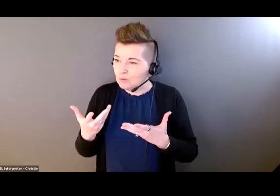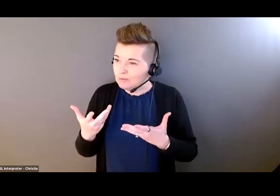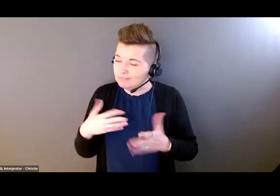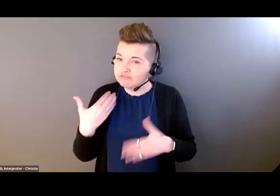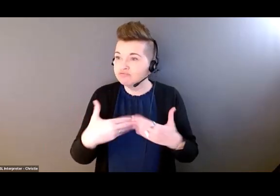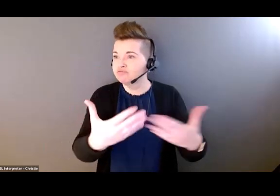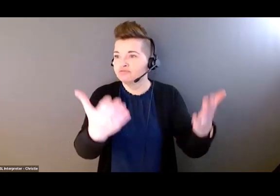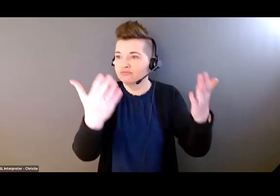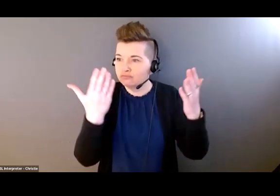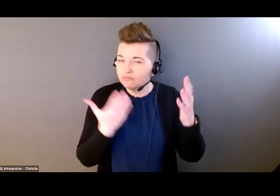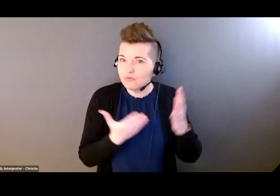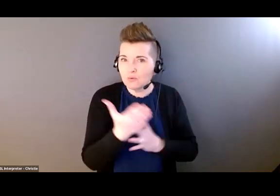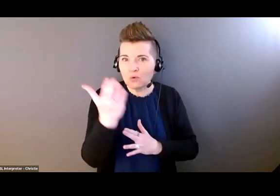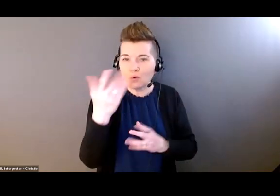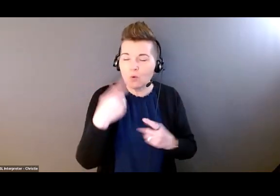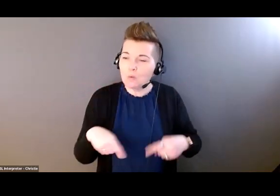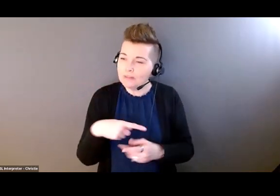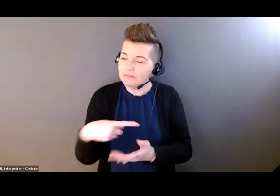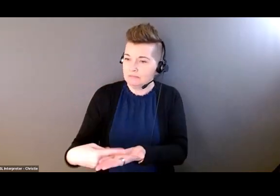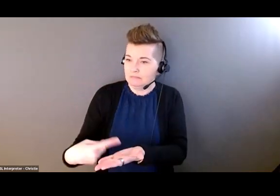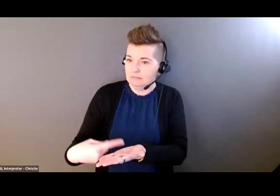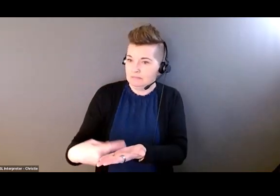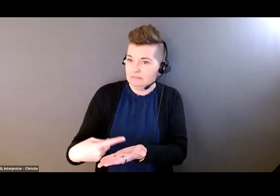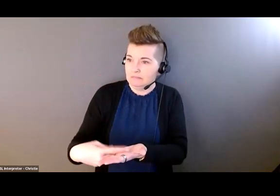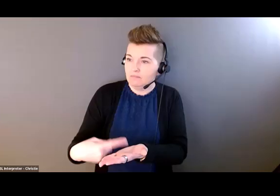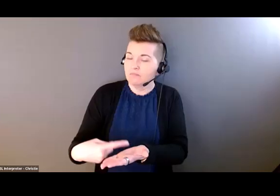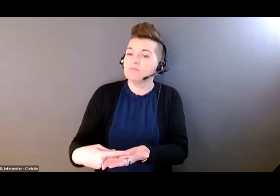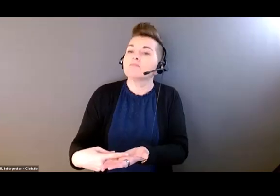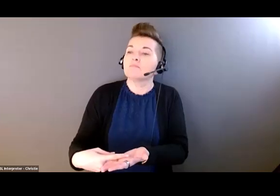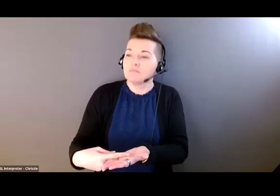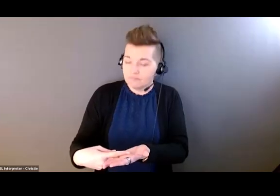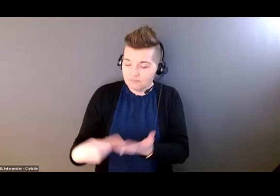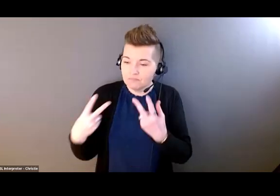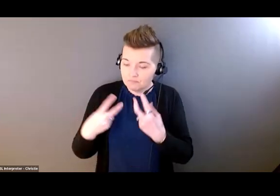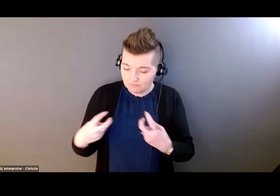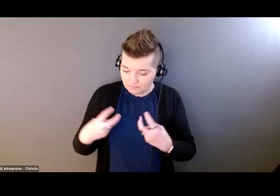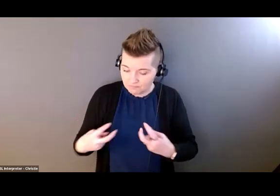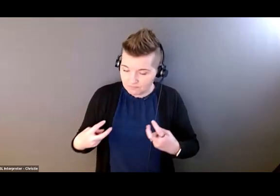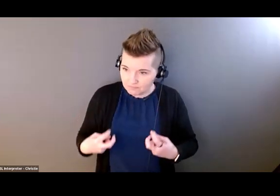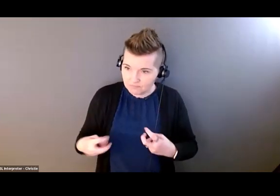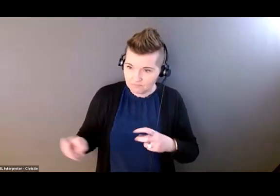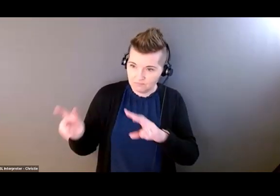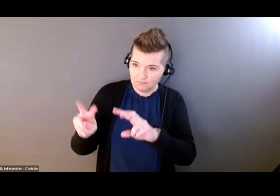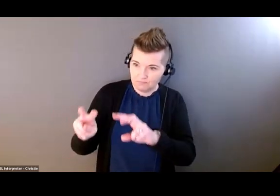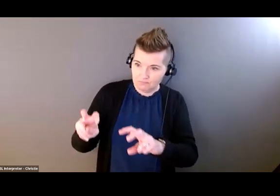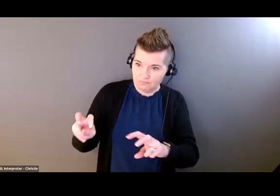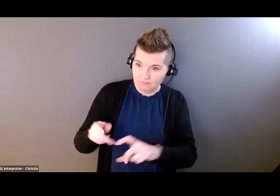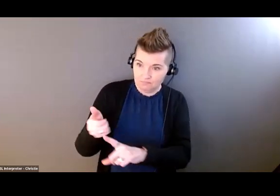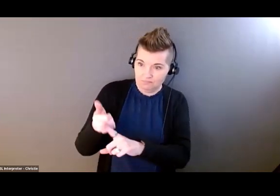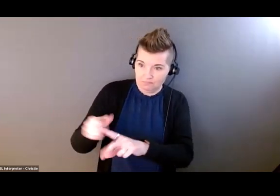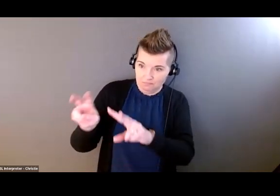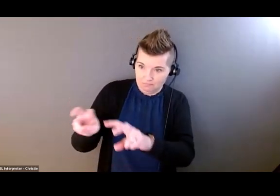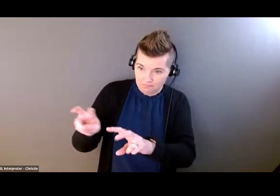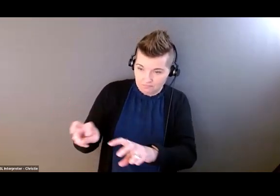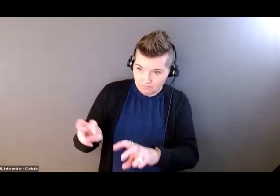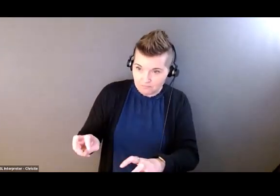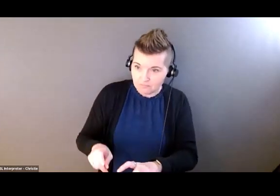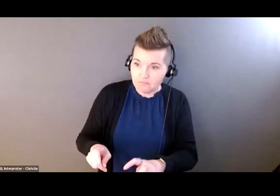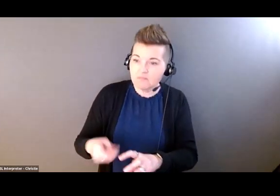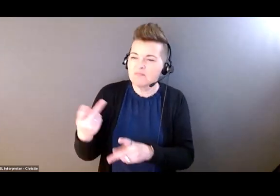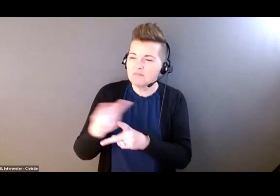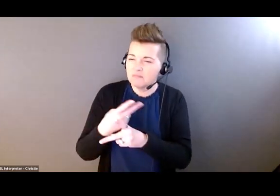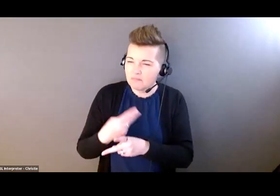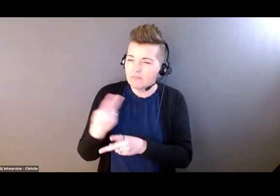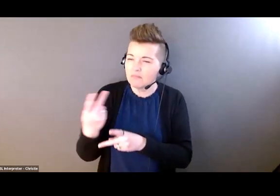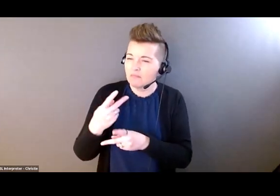admitted, came to us in the project and in the system from acute care, and you had a circle of care and you had the financial means